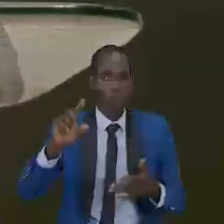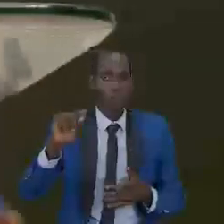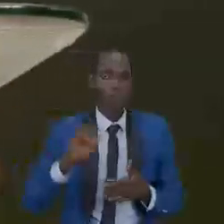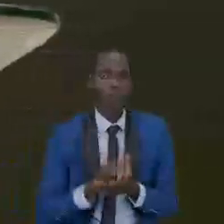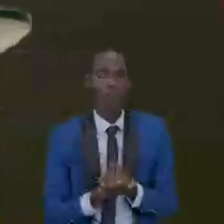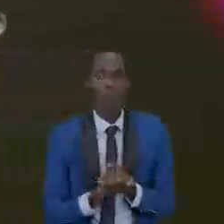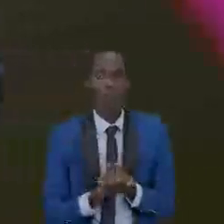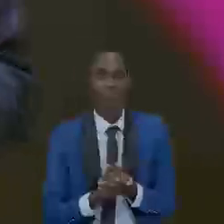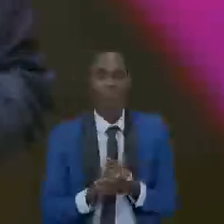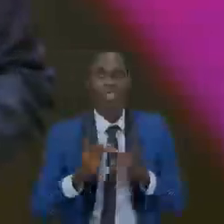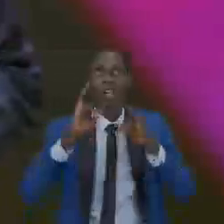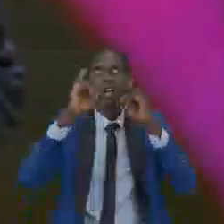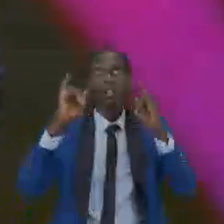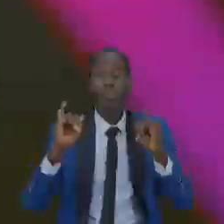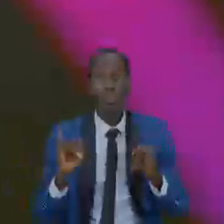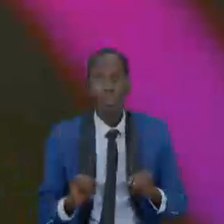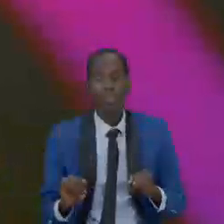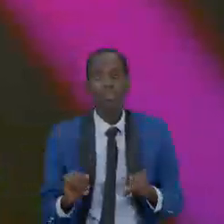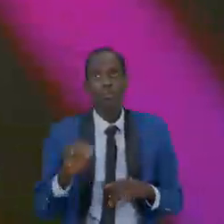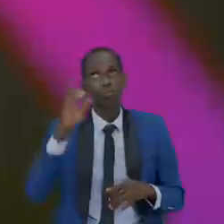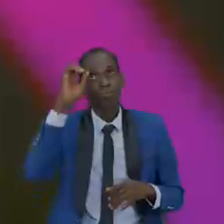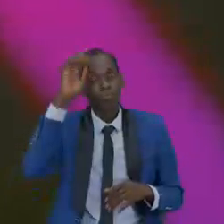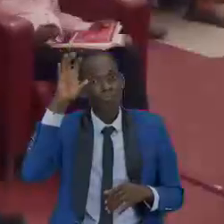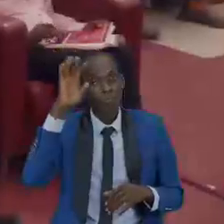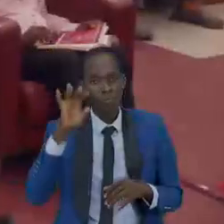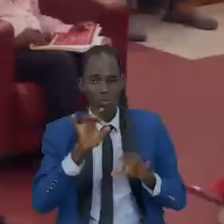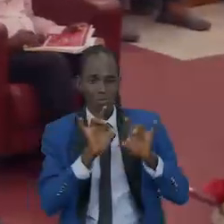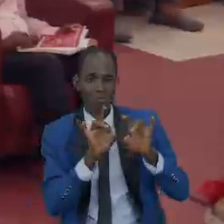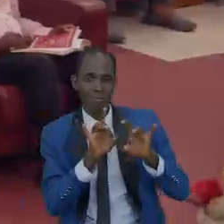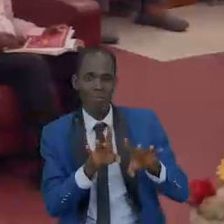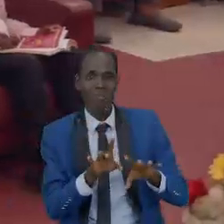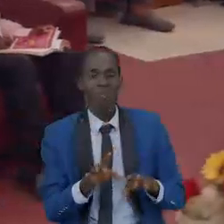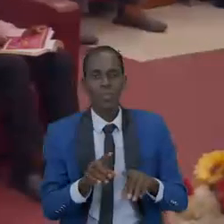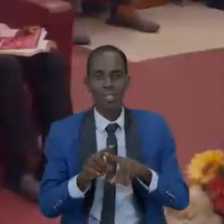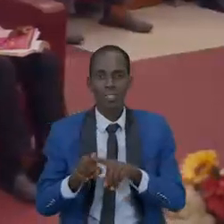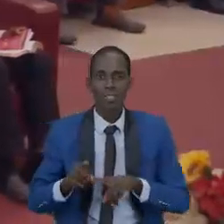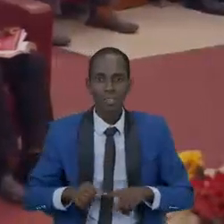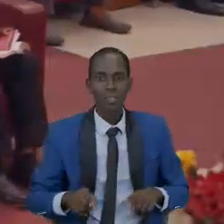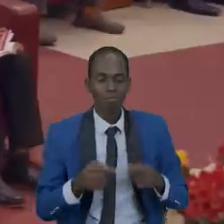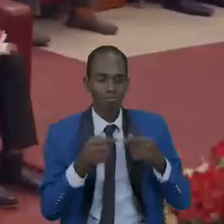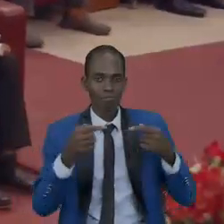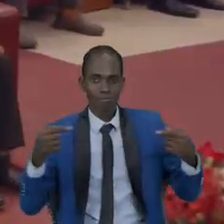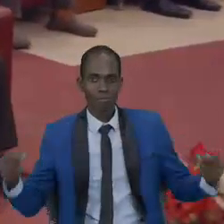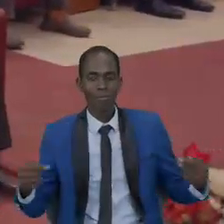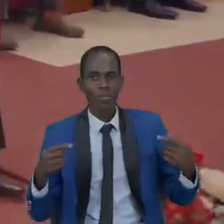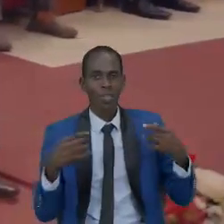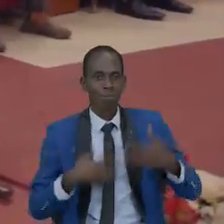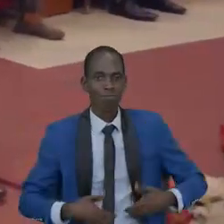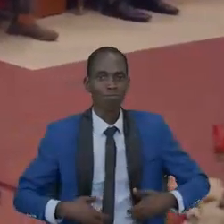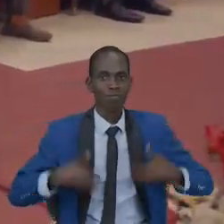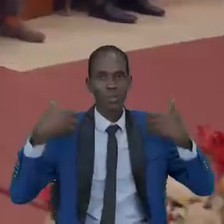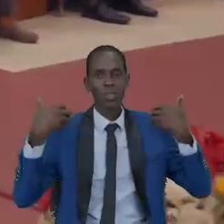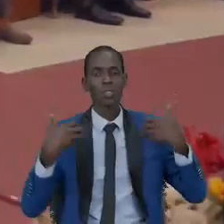says idolatry and witchcraft and hatred and variance, emulations, wrath, strife,